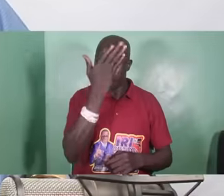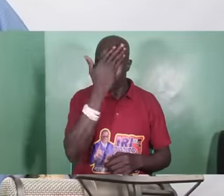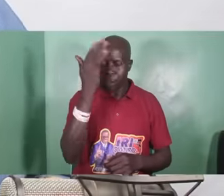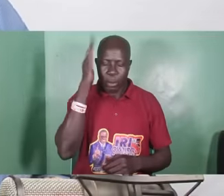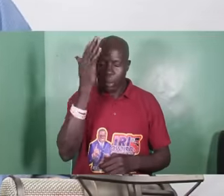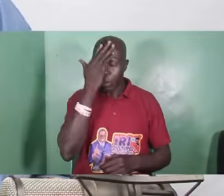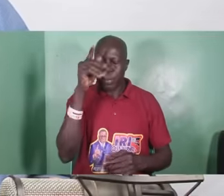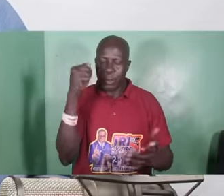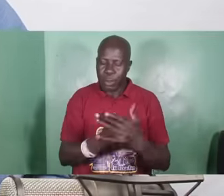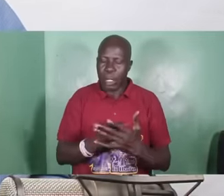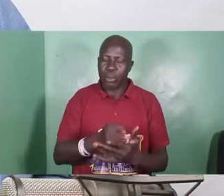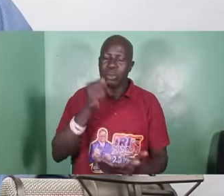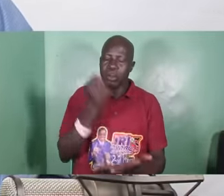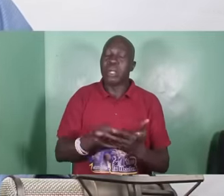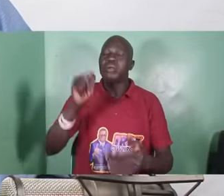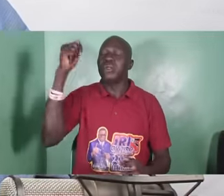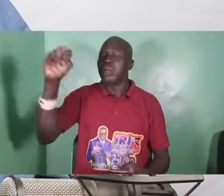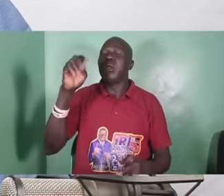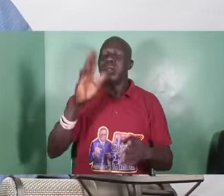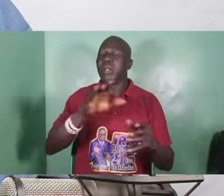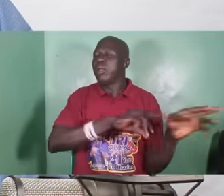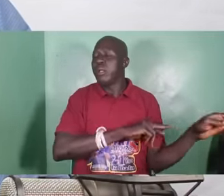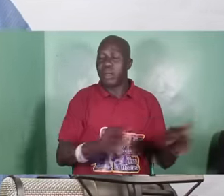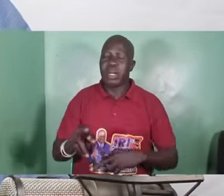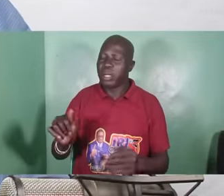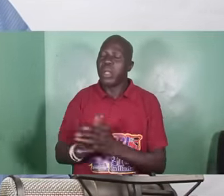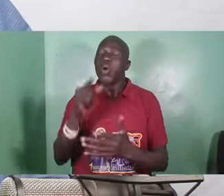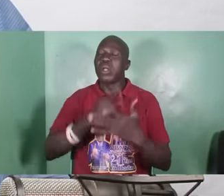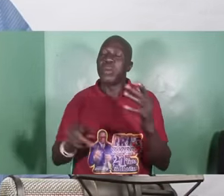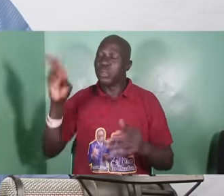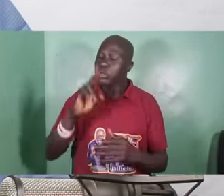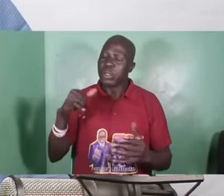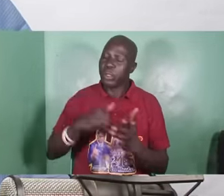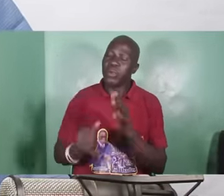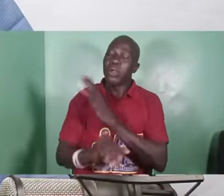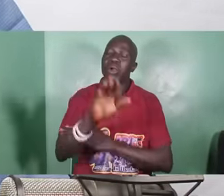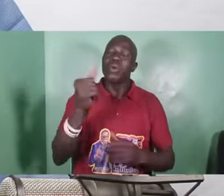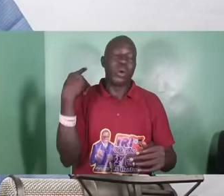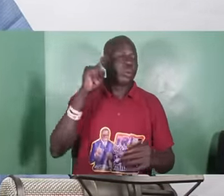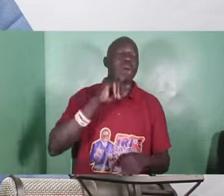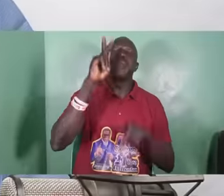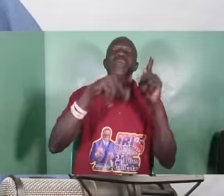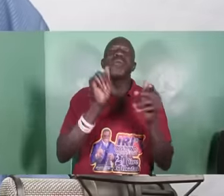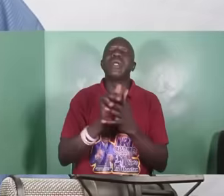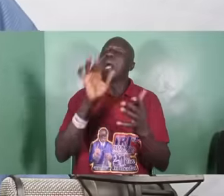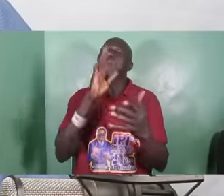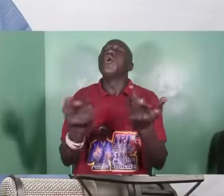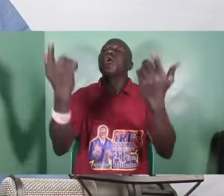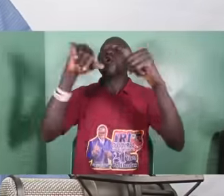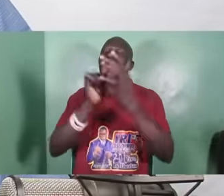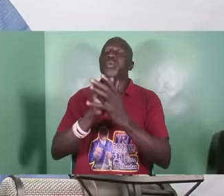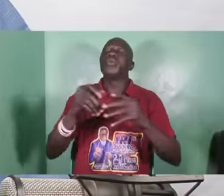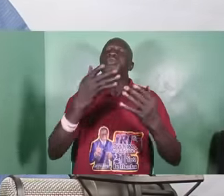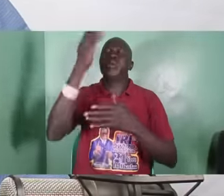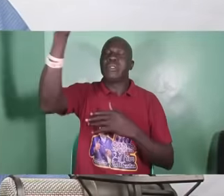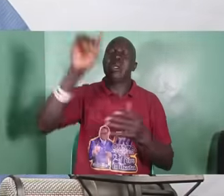50,000. 50,000 pieces must be ready. Bene. Yes. O ni kila ma lo fun. I said what will you use it for. Oluwa ni gbogbo eyan to ba wa be paka. I want everybody that